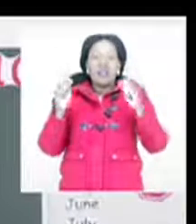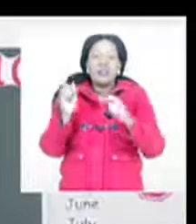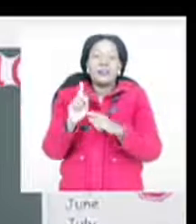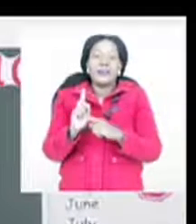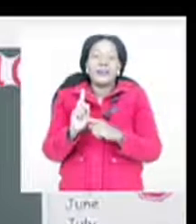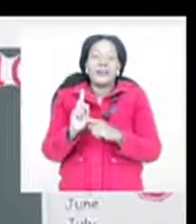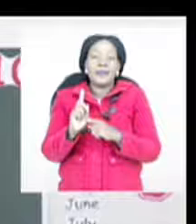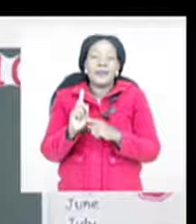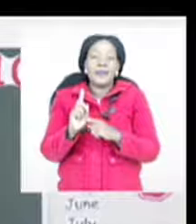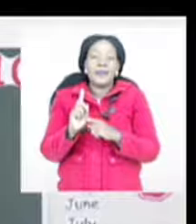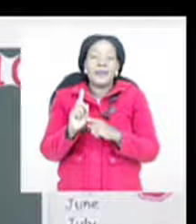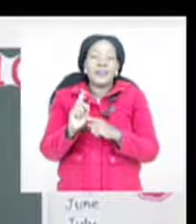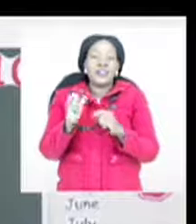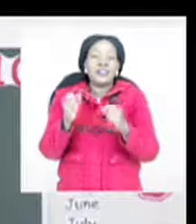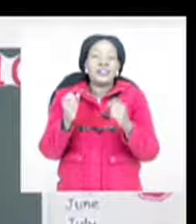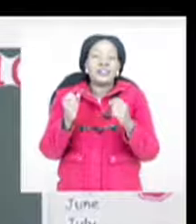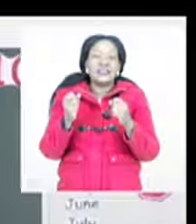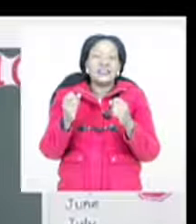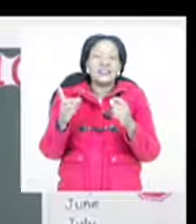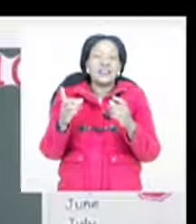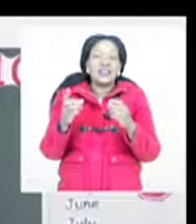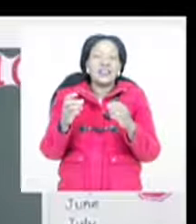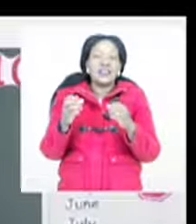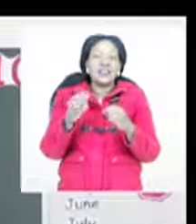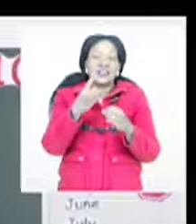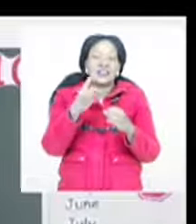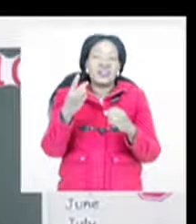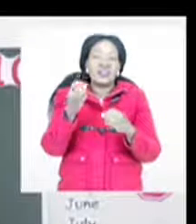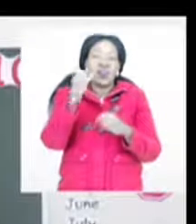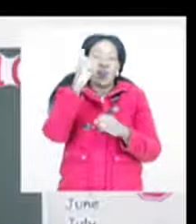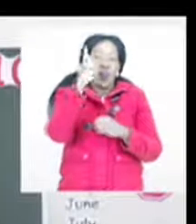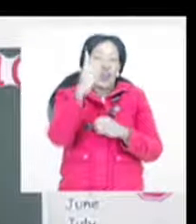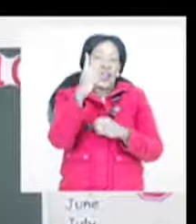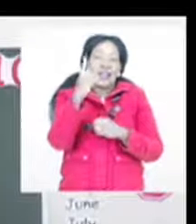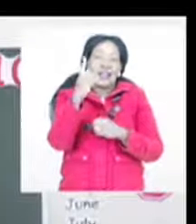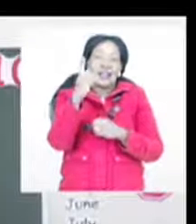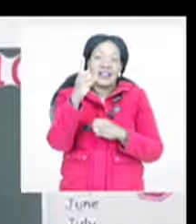that. Count all the triangles. 1,